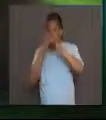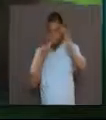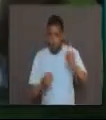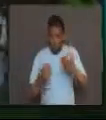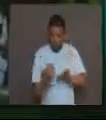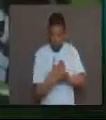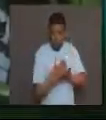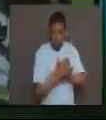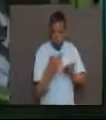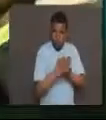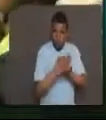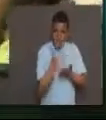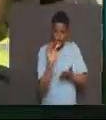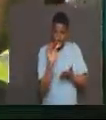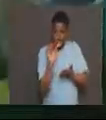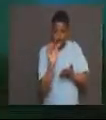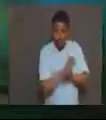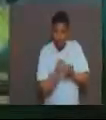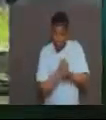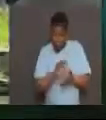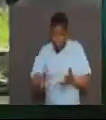produce less waste.